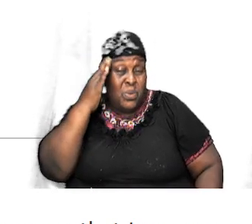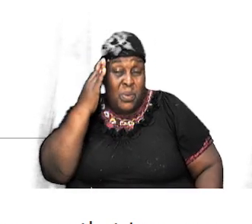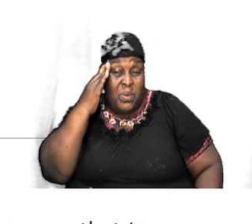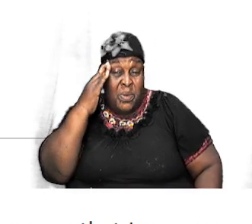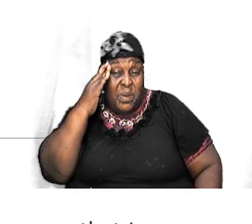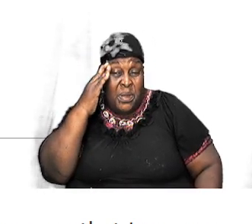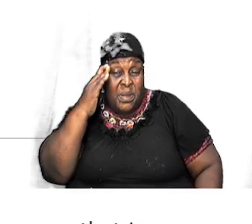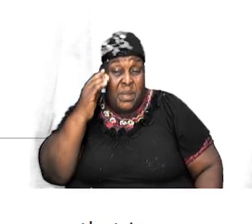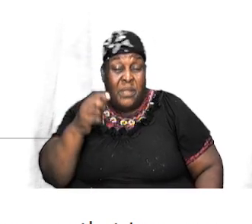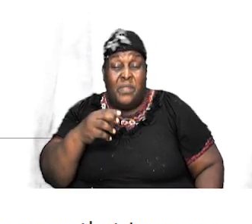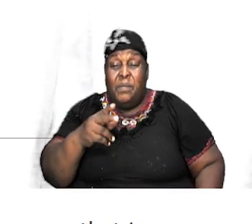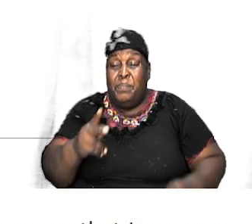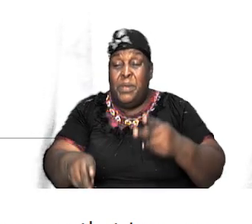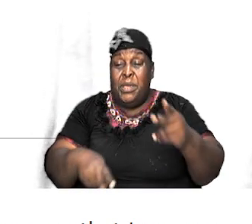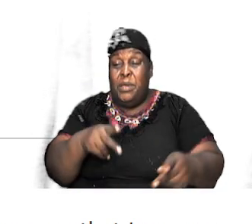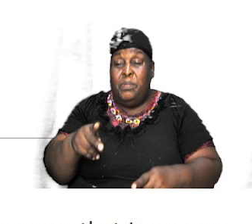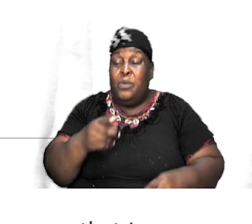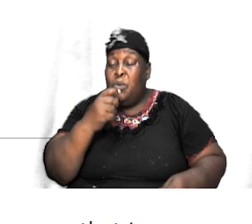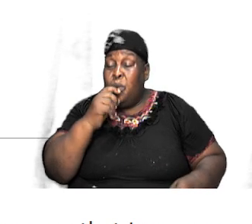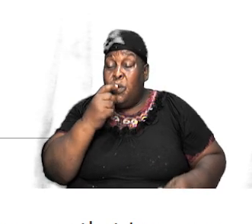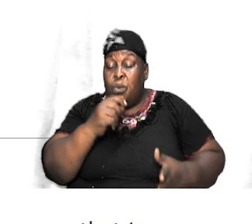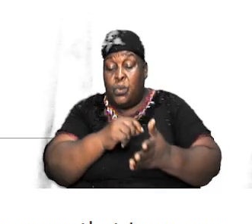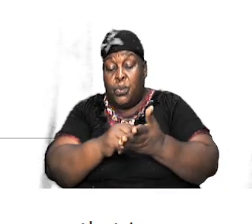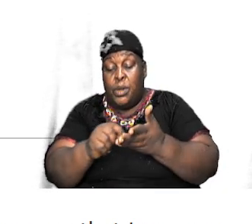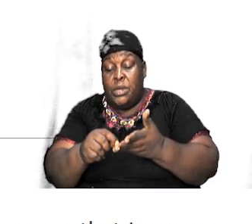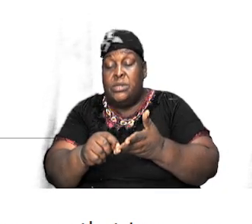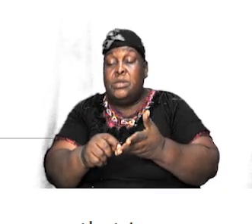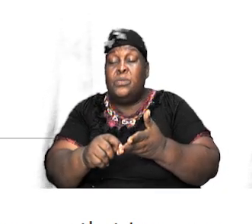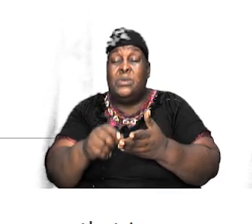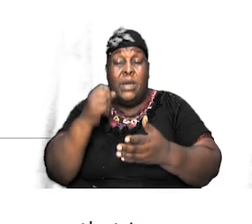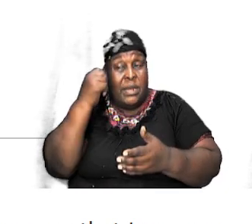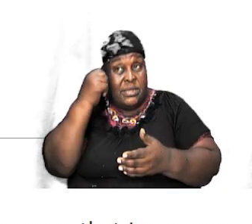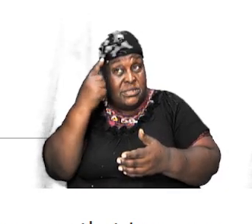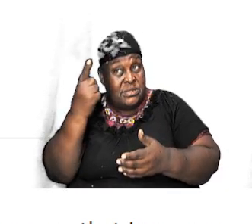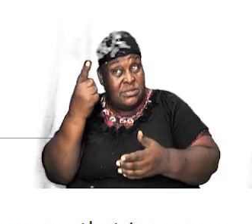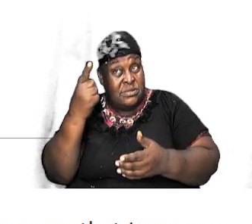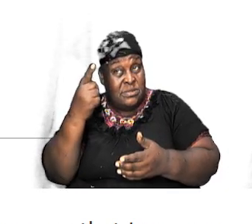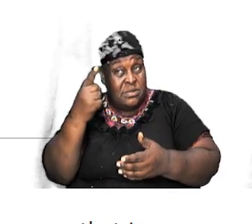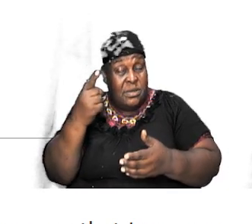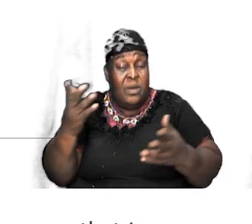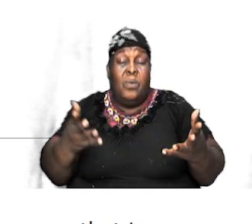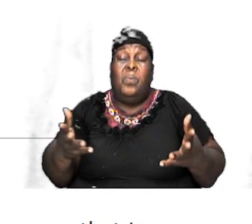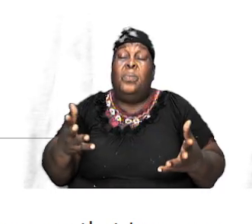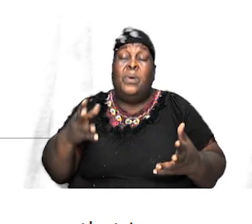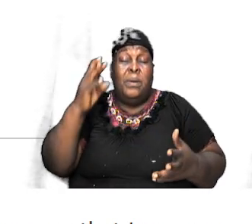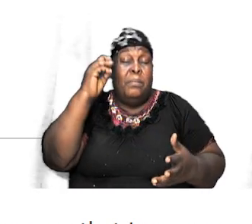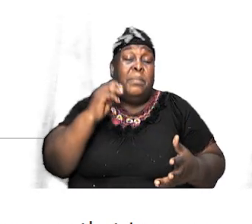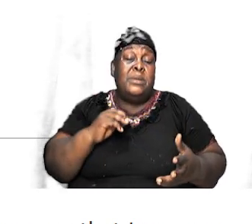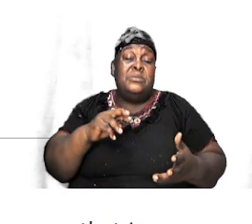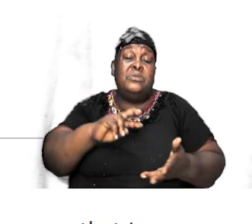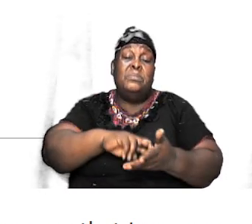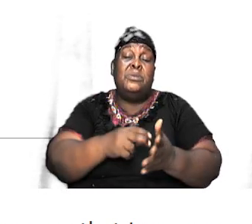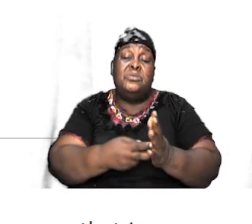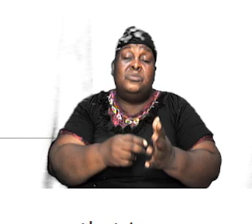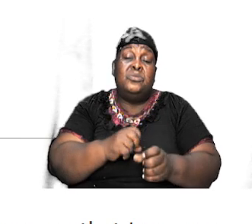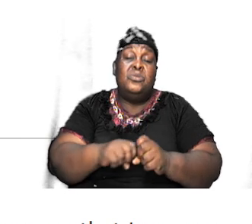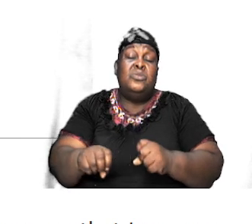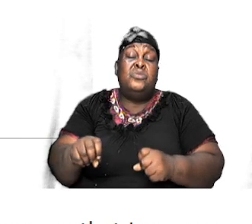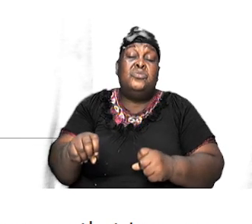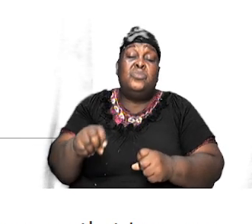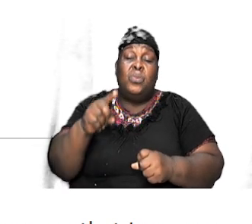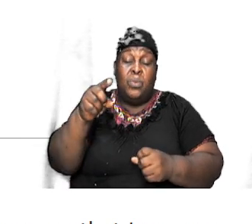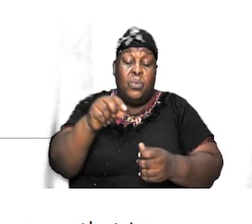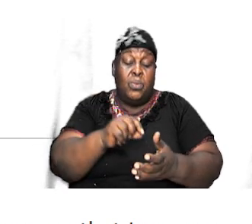the audience that he was writing to would understand what he means. And so he could write like that. You